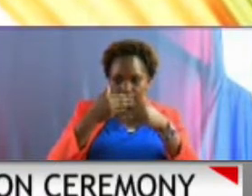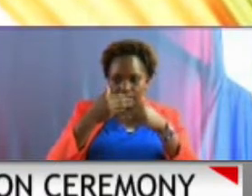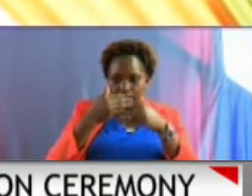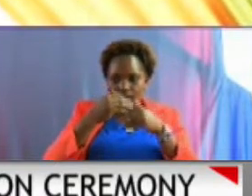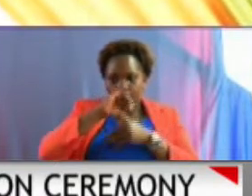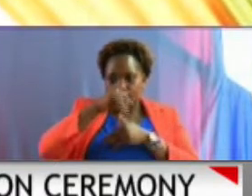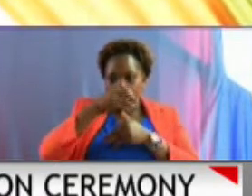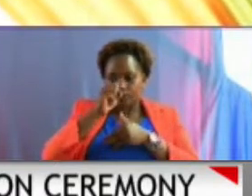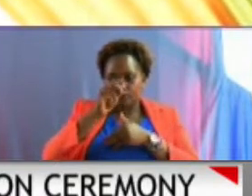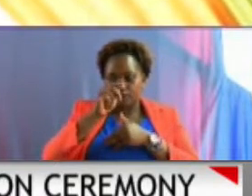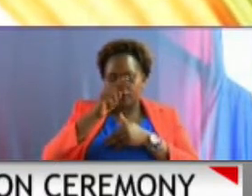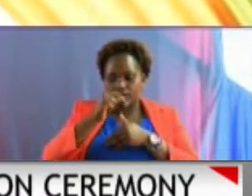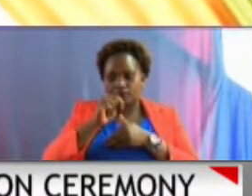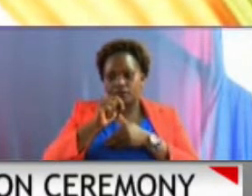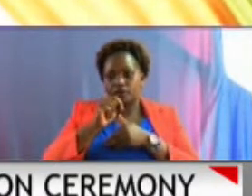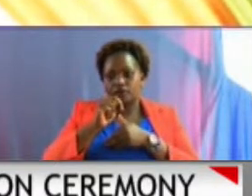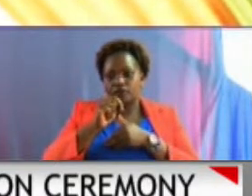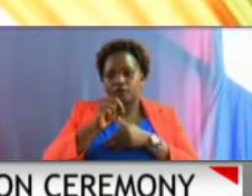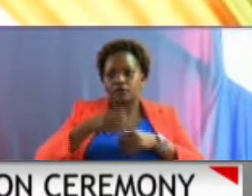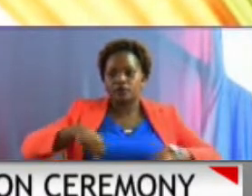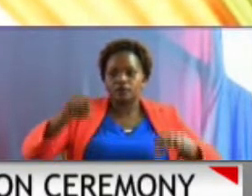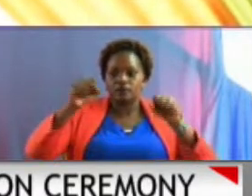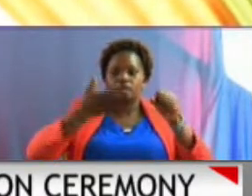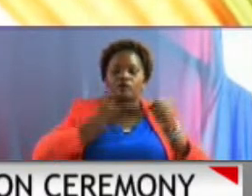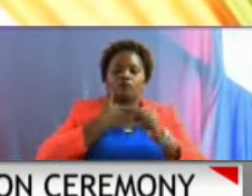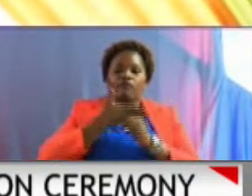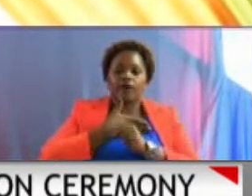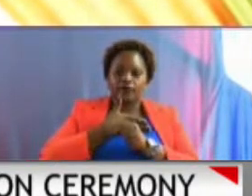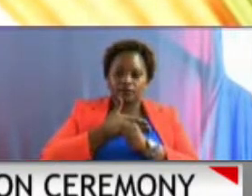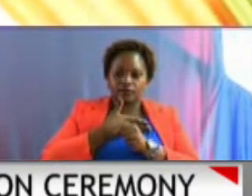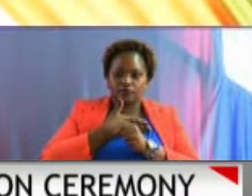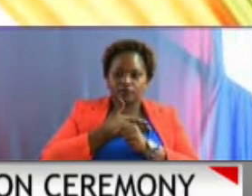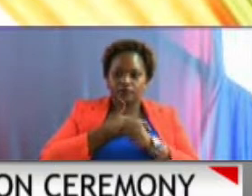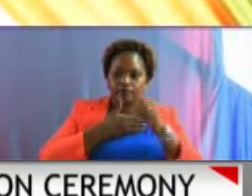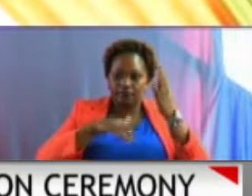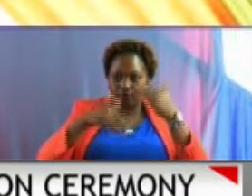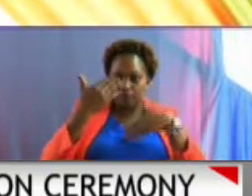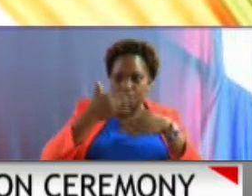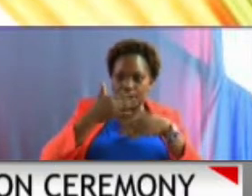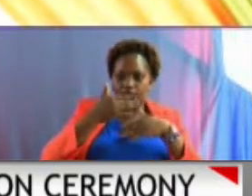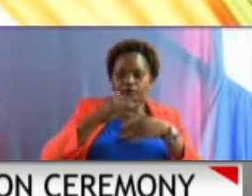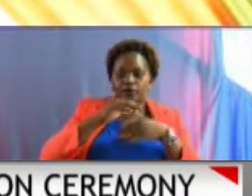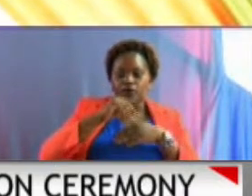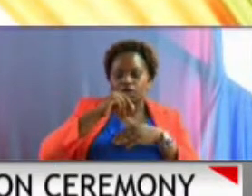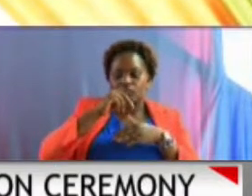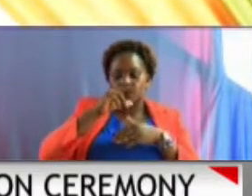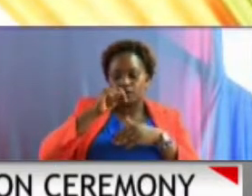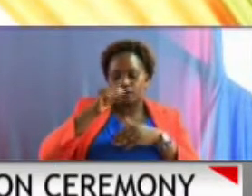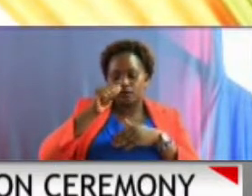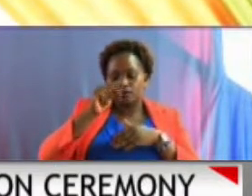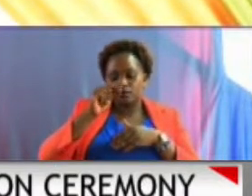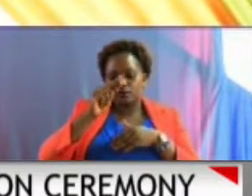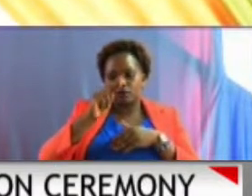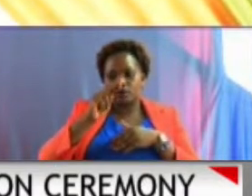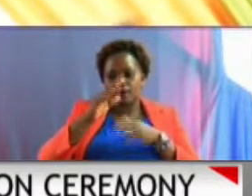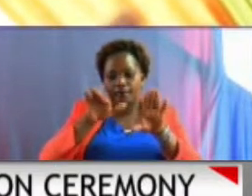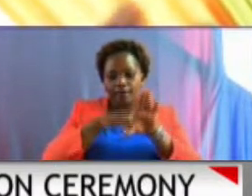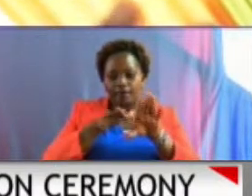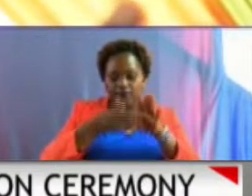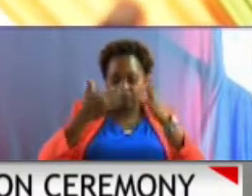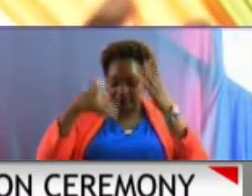Justin Irina, the Chairman of Council, Professor Joachim Osur, members of the University